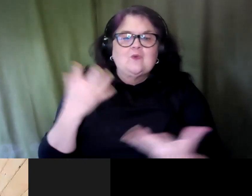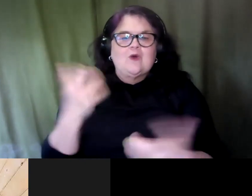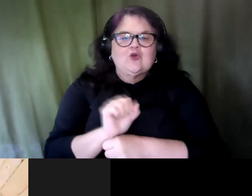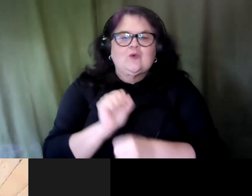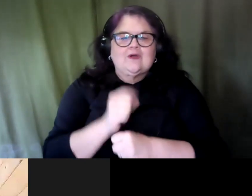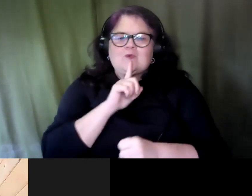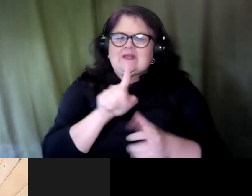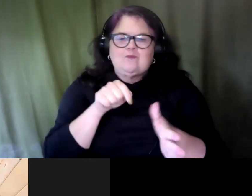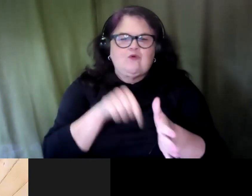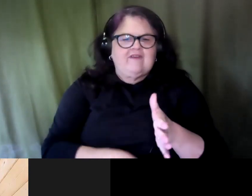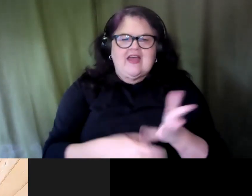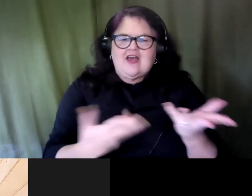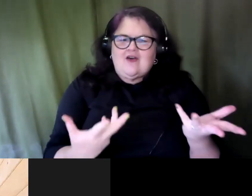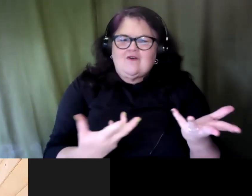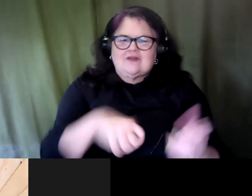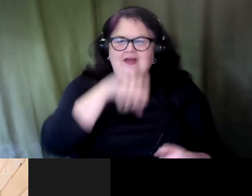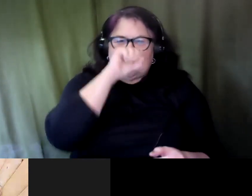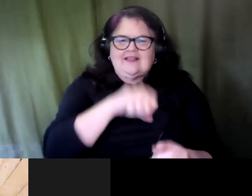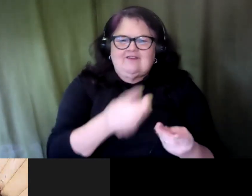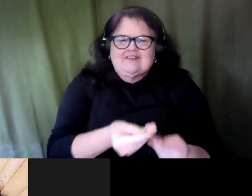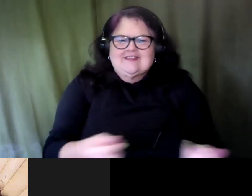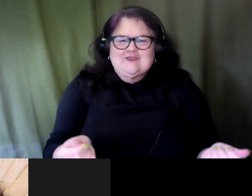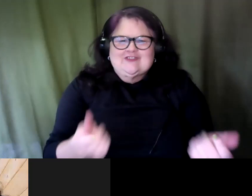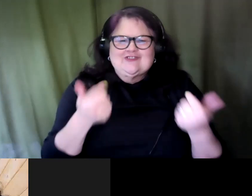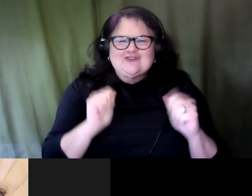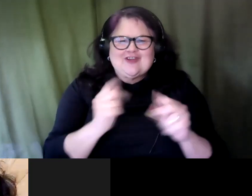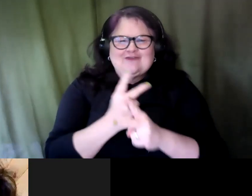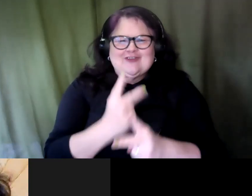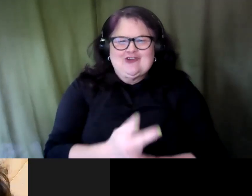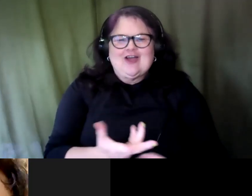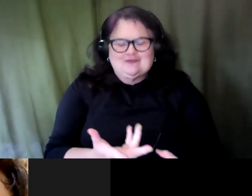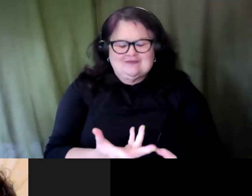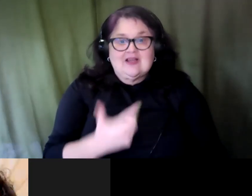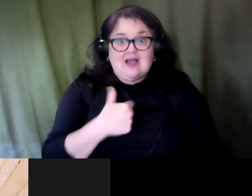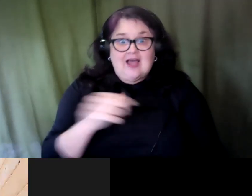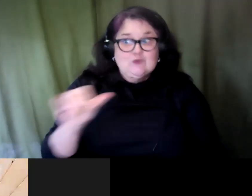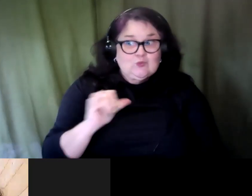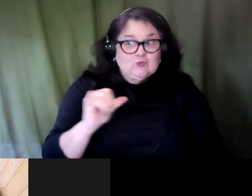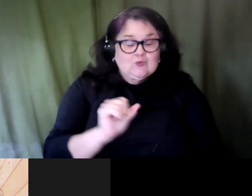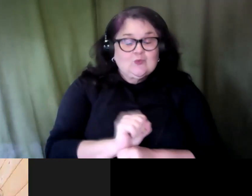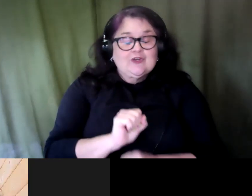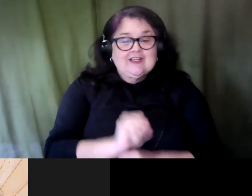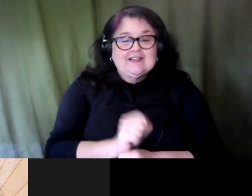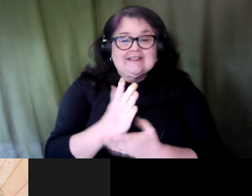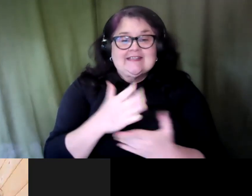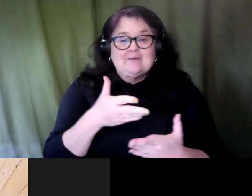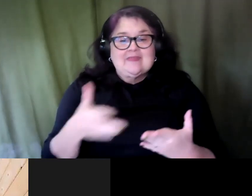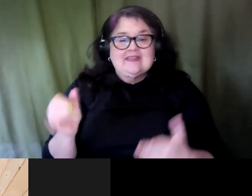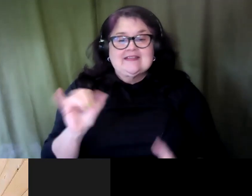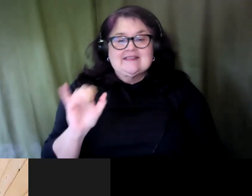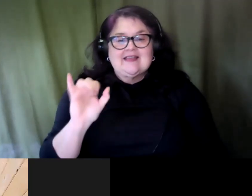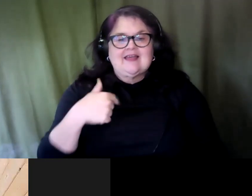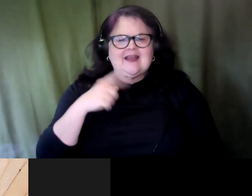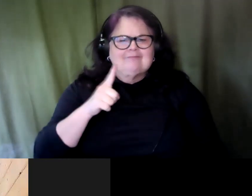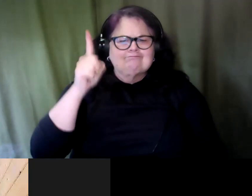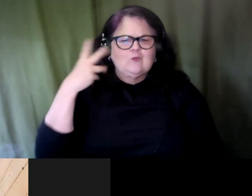I love the solutions you're trying to figure out. I too am working on some things like that. I'm up in